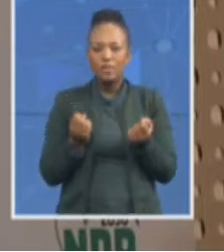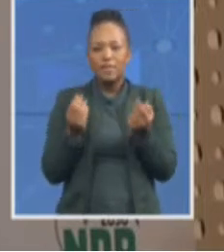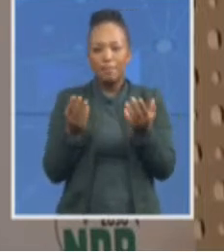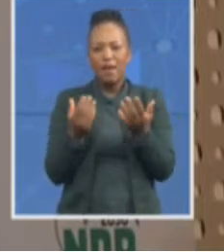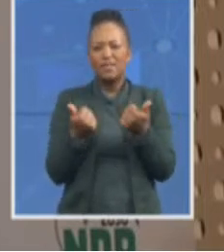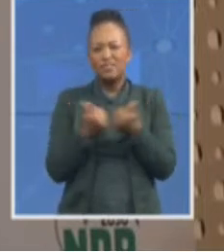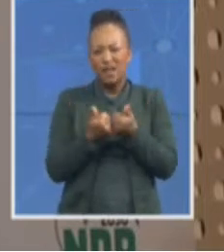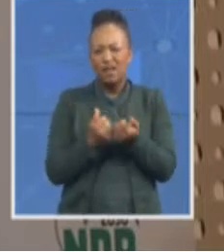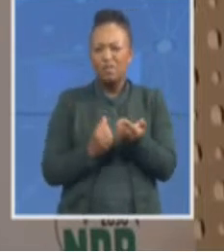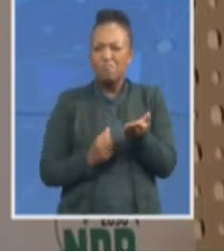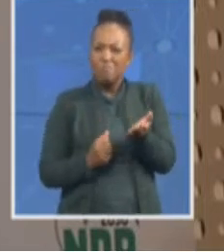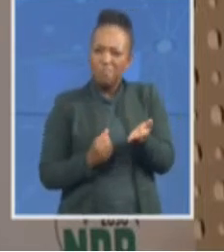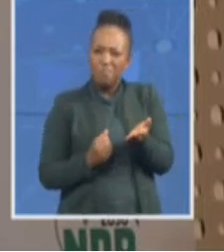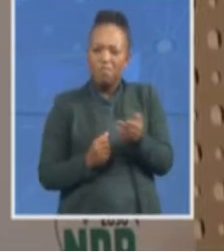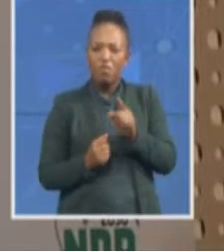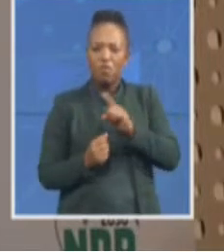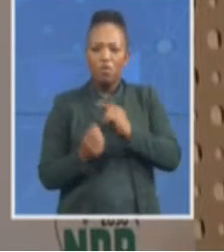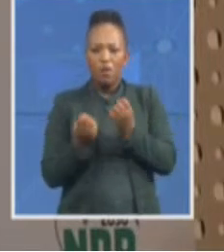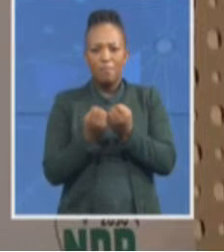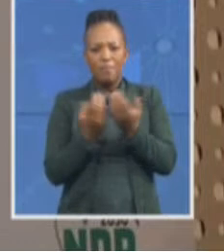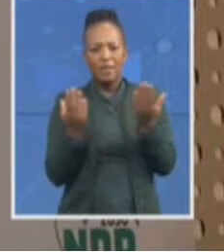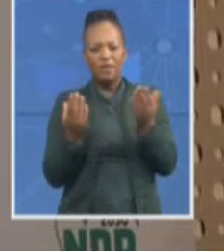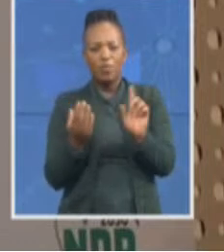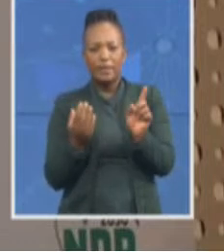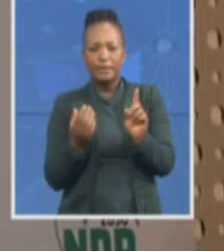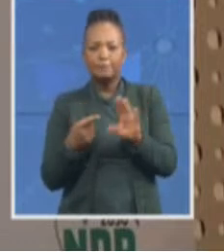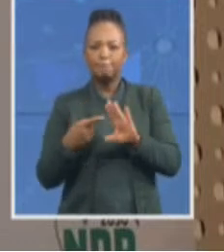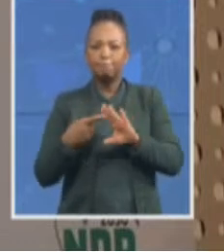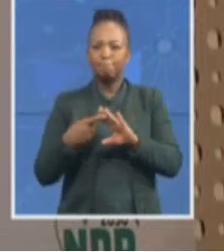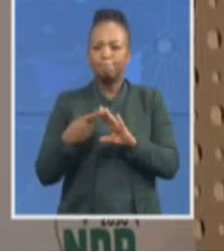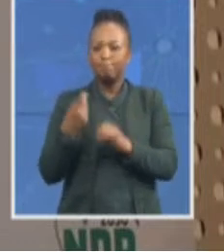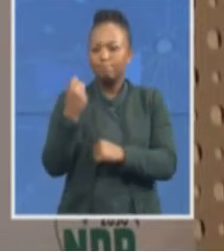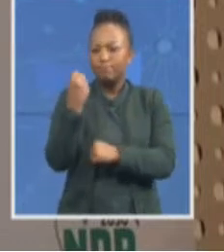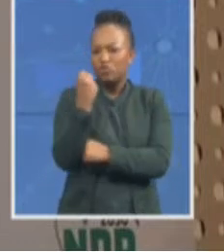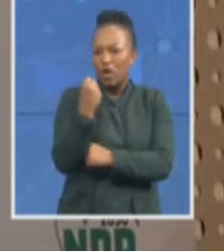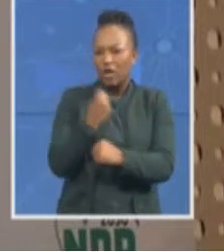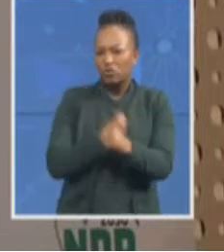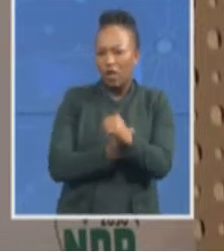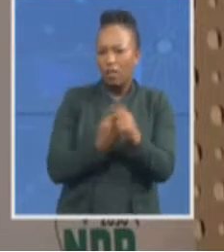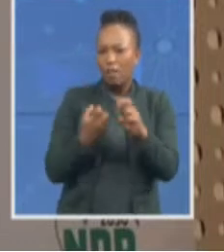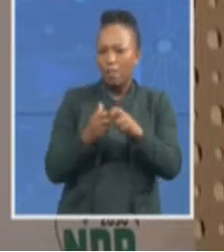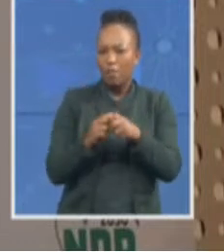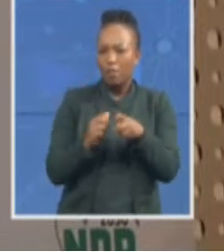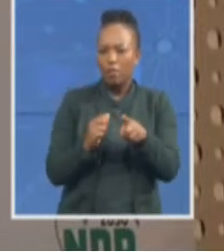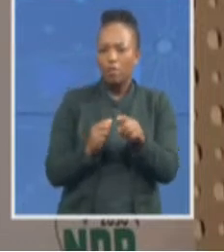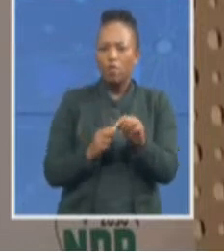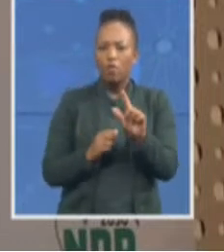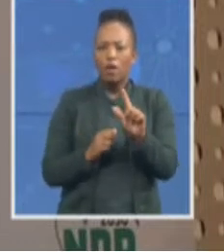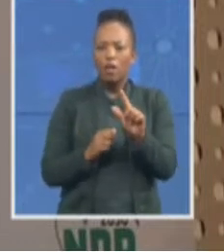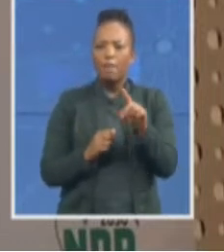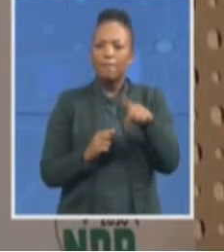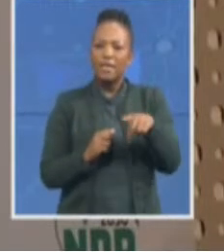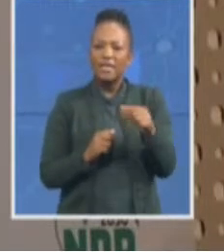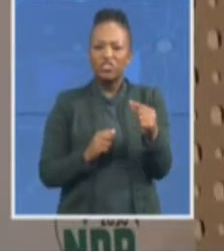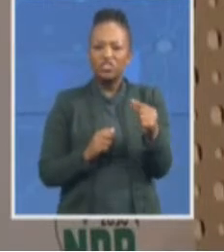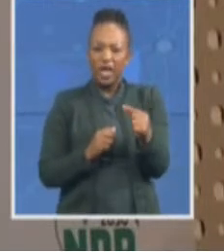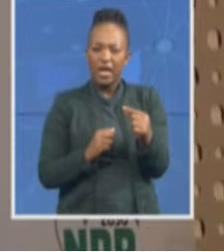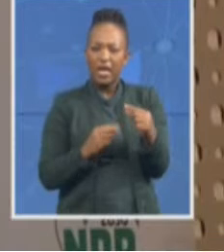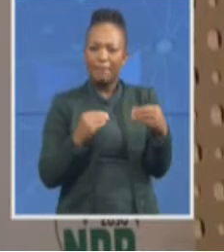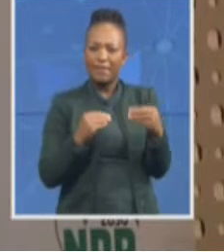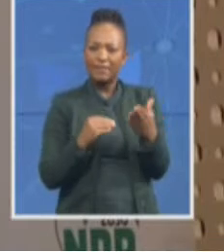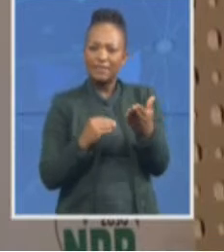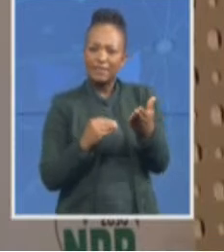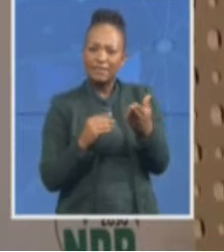others, the structural features of the current LPG market, existing infrastructure, the